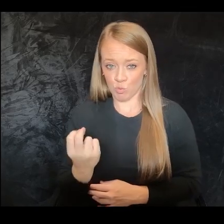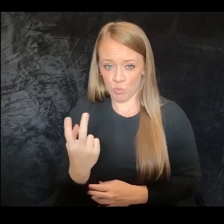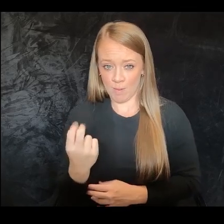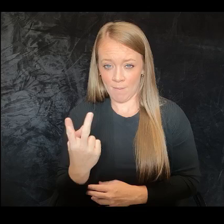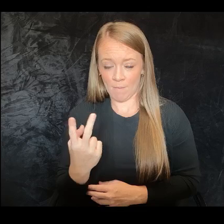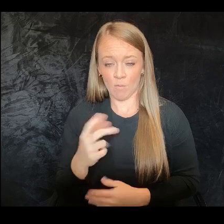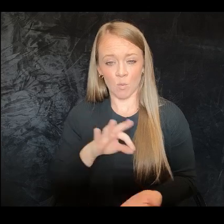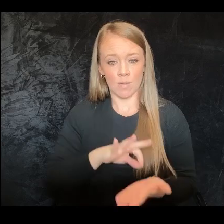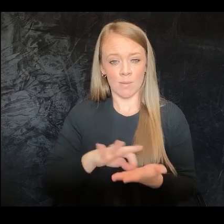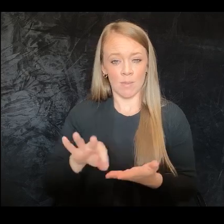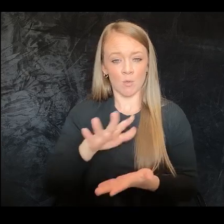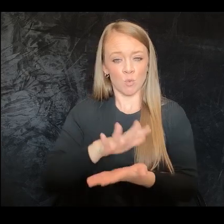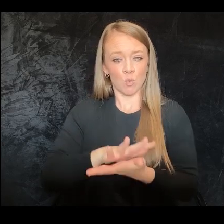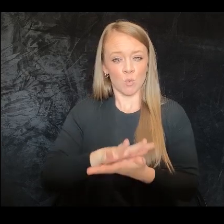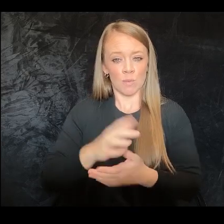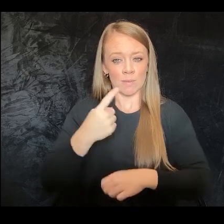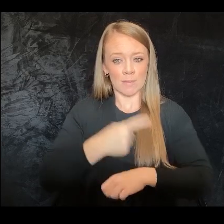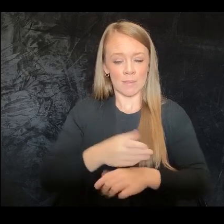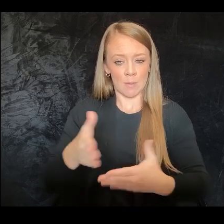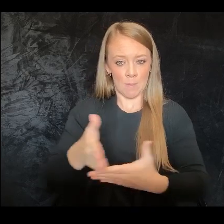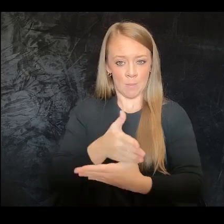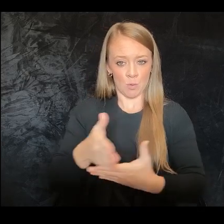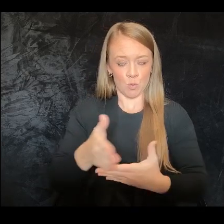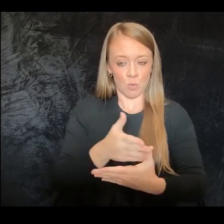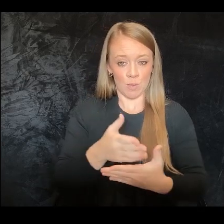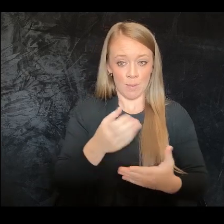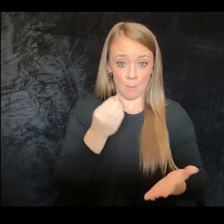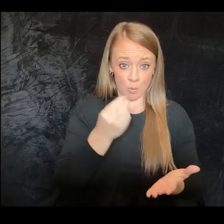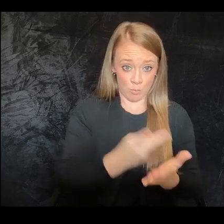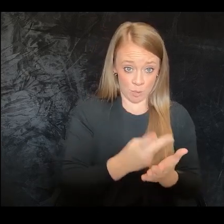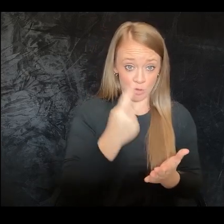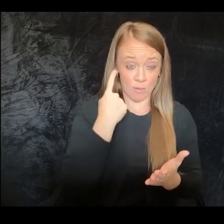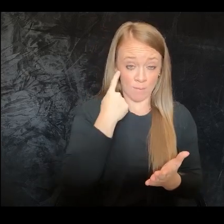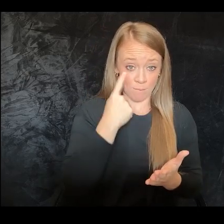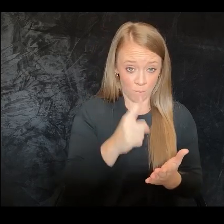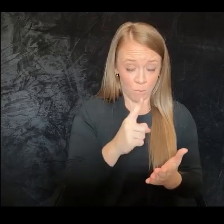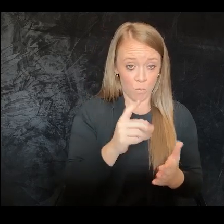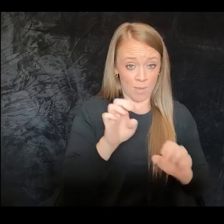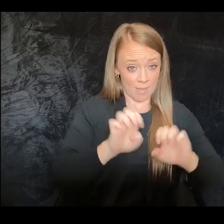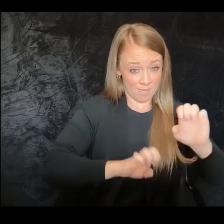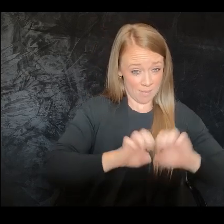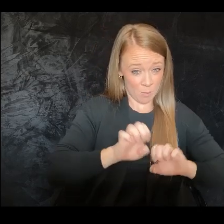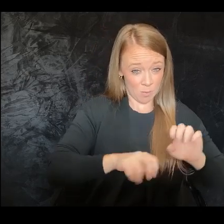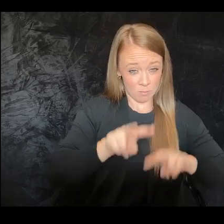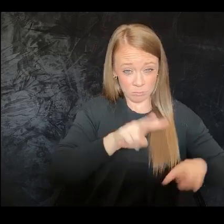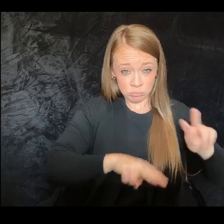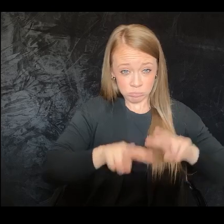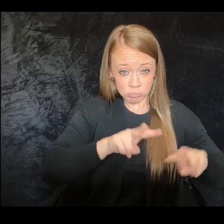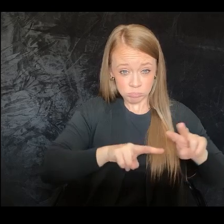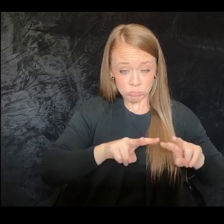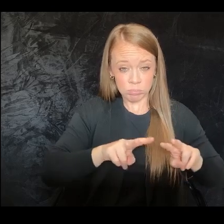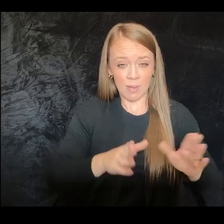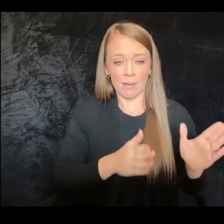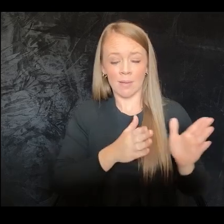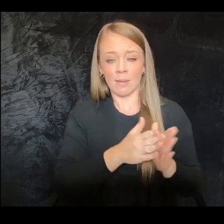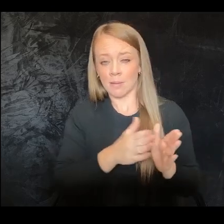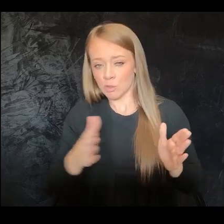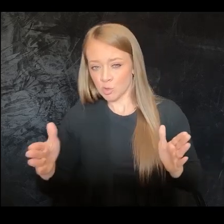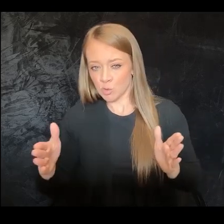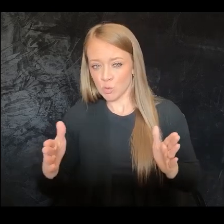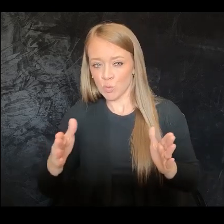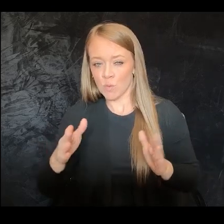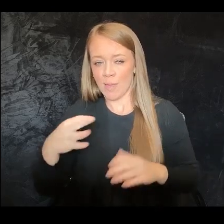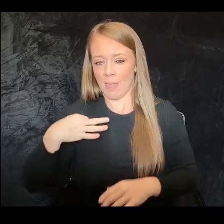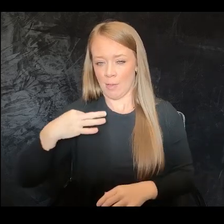through 12 to count the school days between consent for evaluation and eligibility